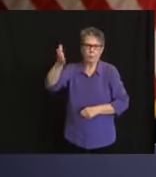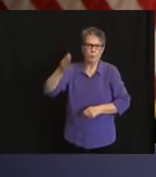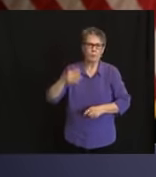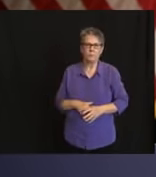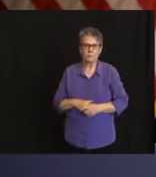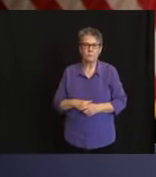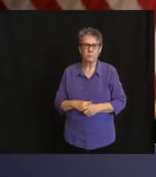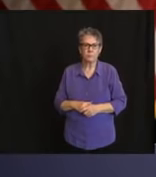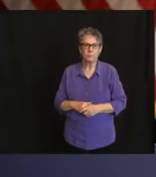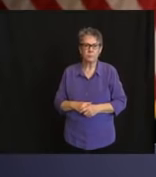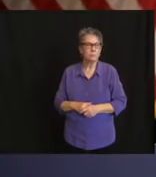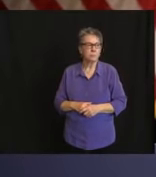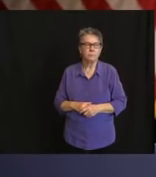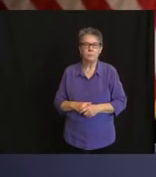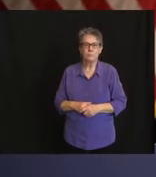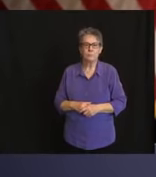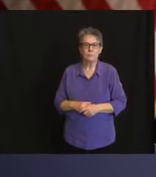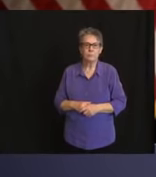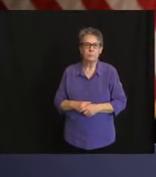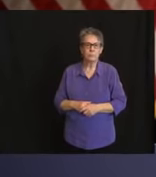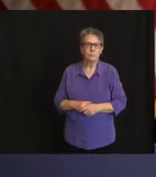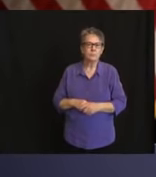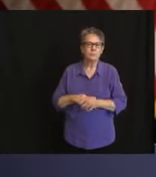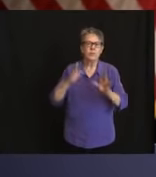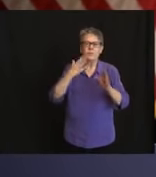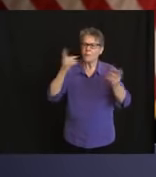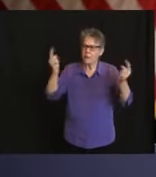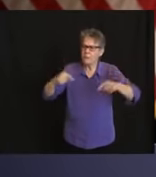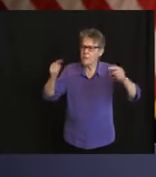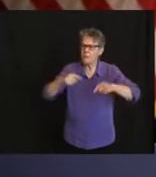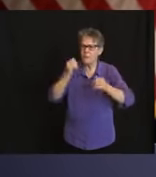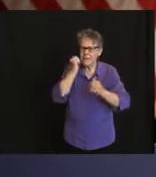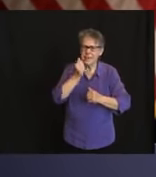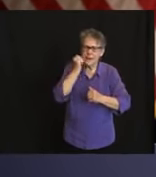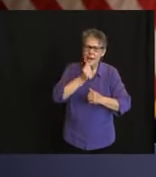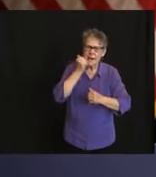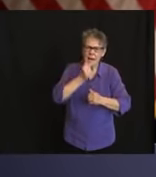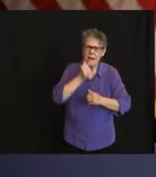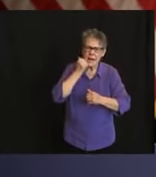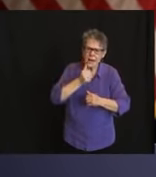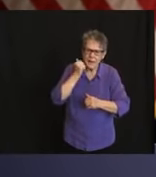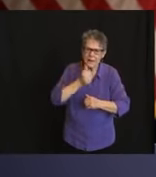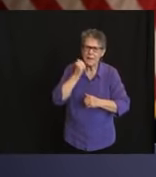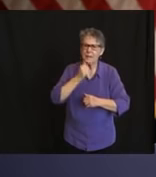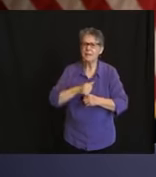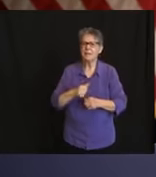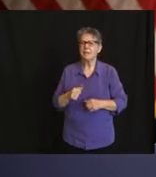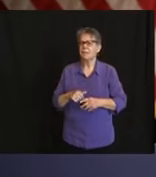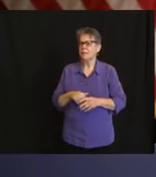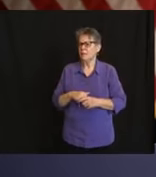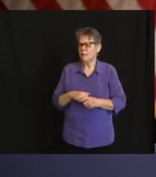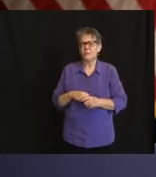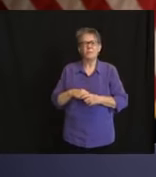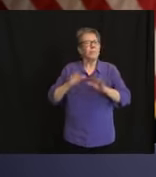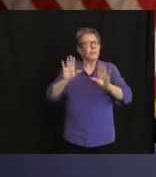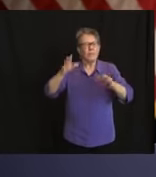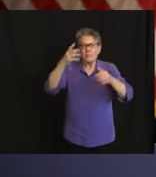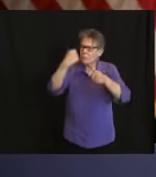have clearly come an enormous distance. We are clearly headed in the right direction.